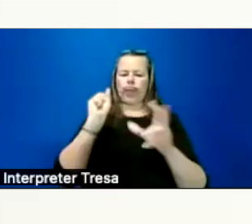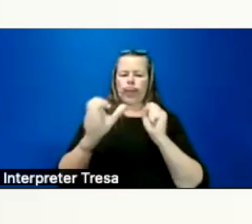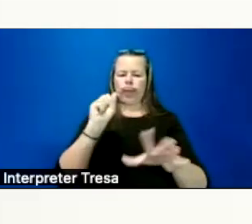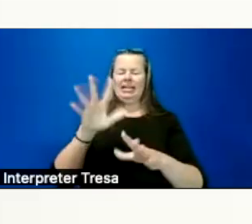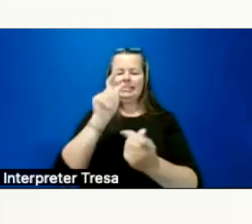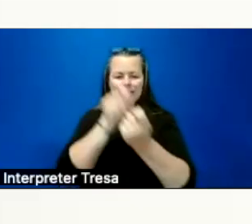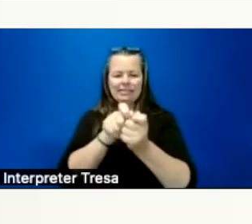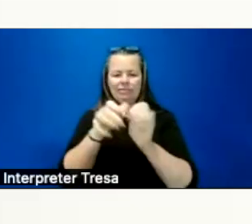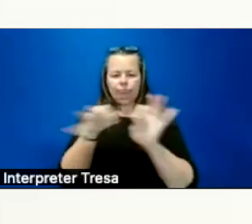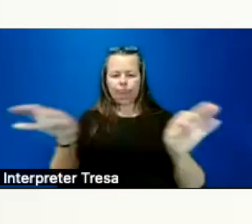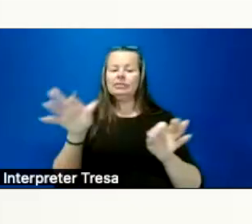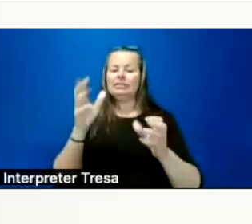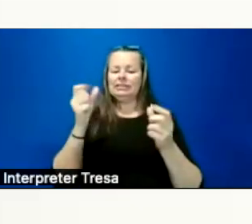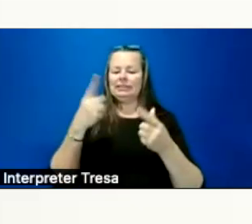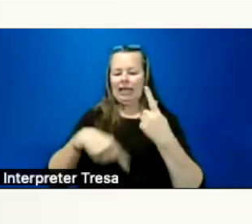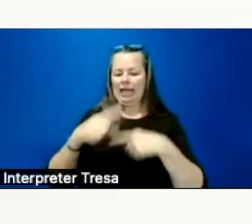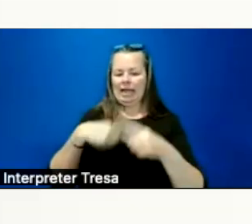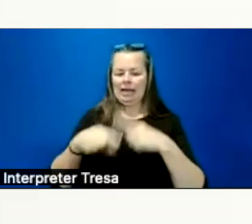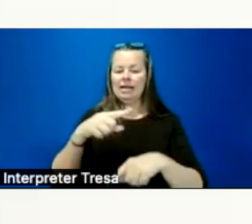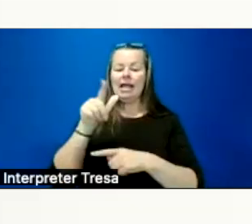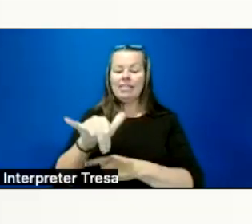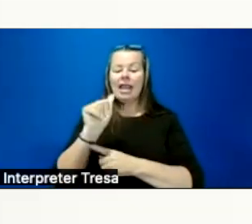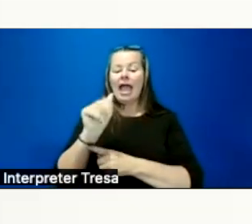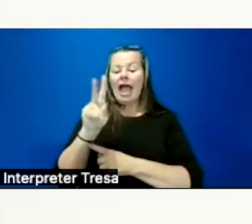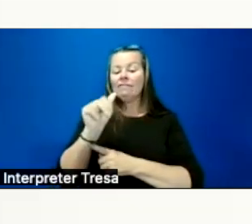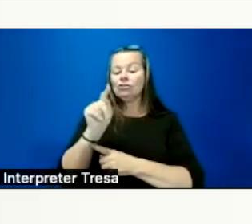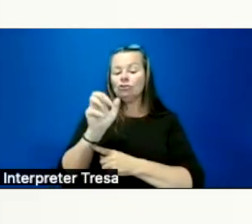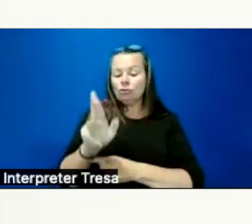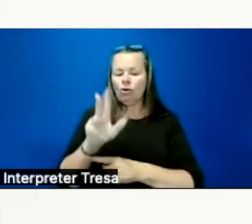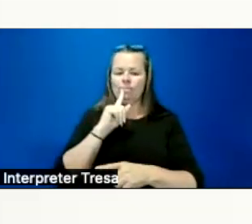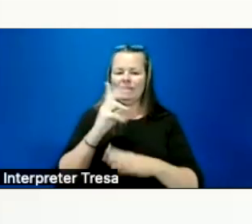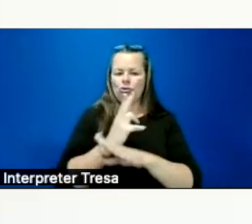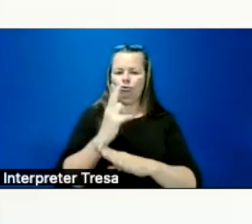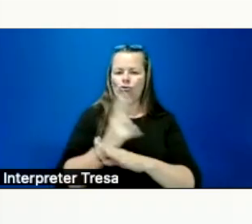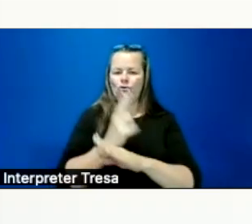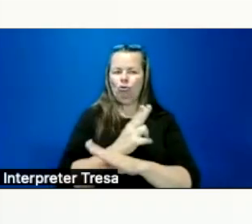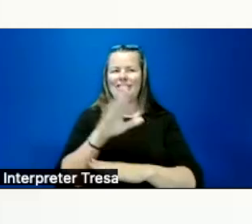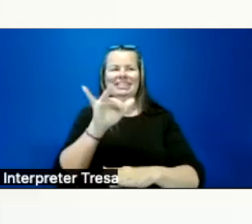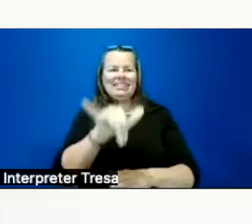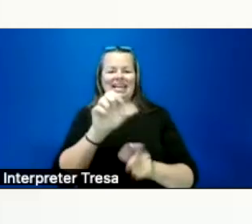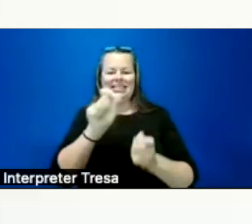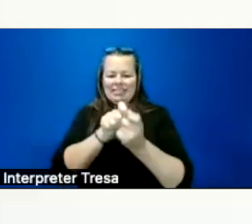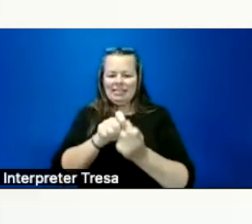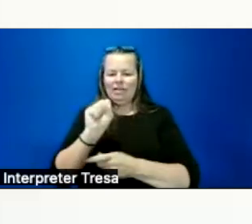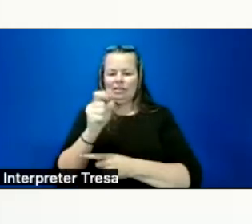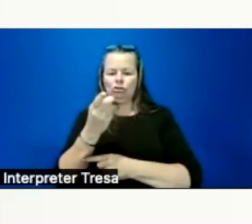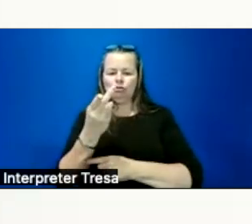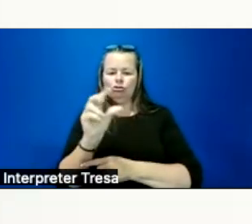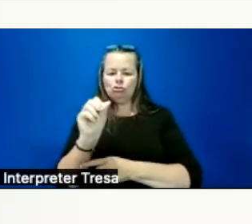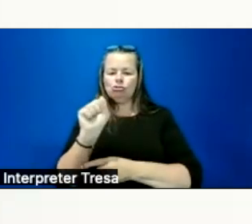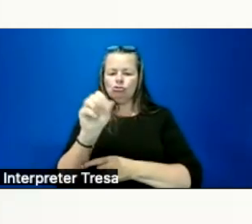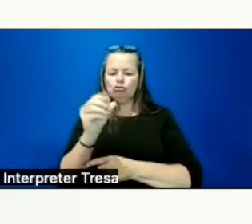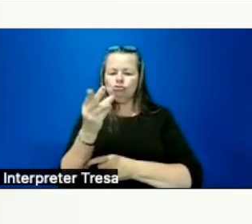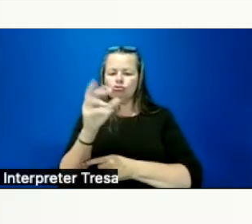been already using the source of everything, which was a person which was native